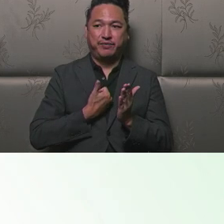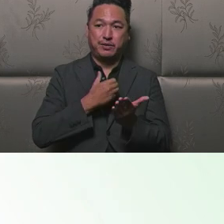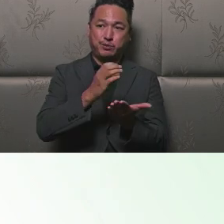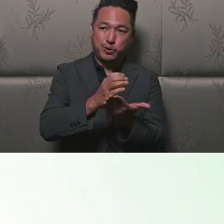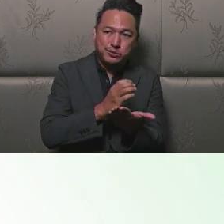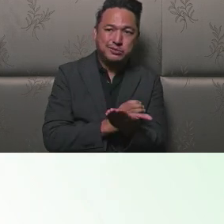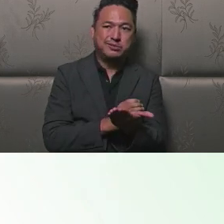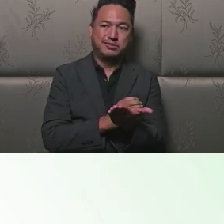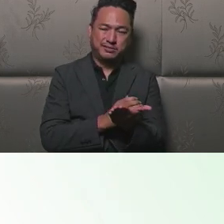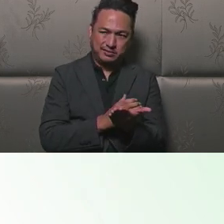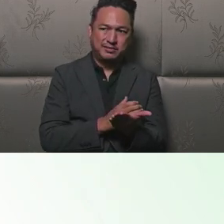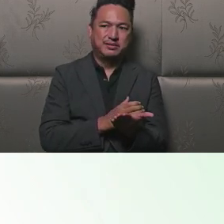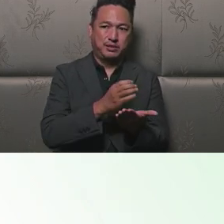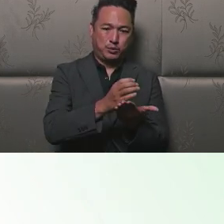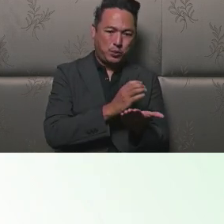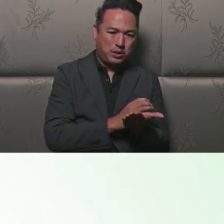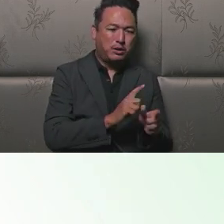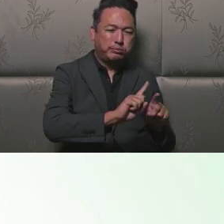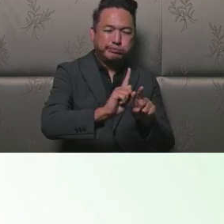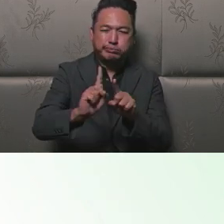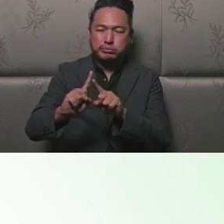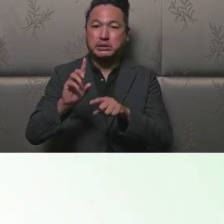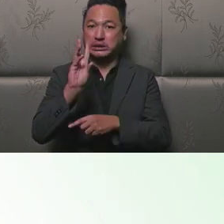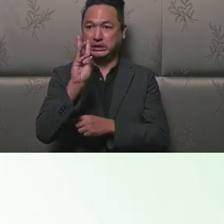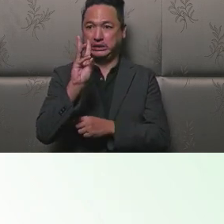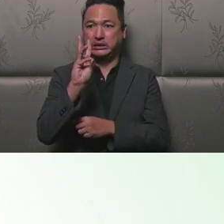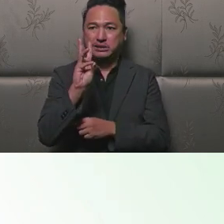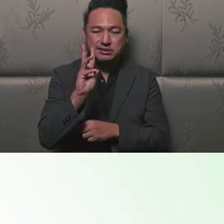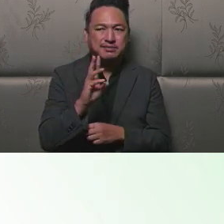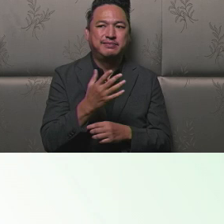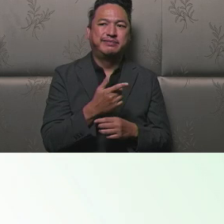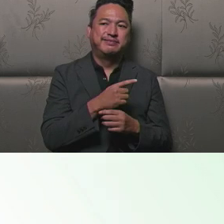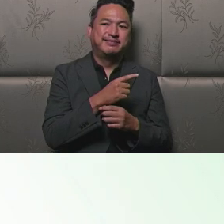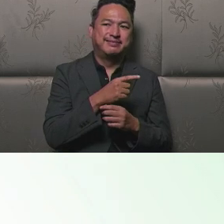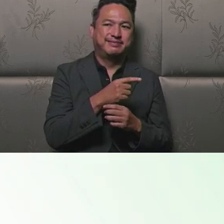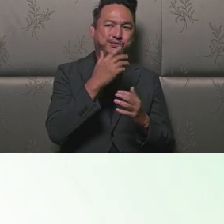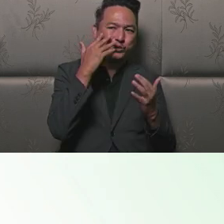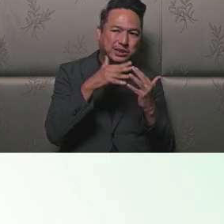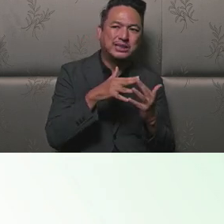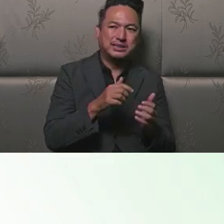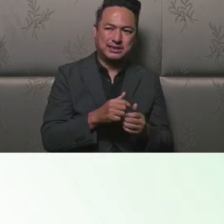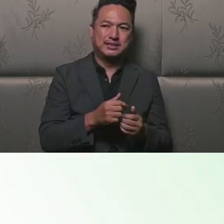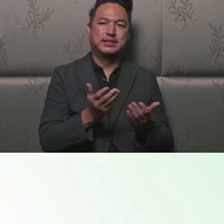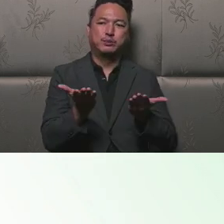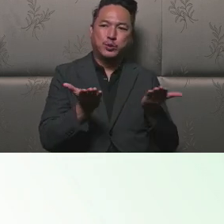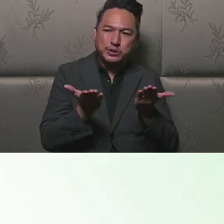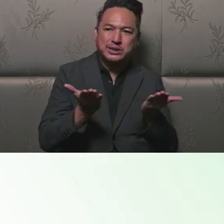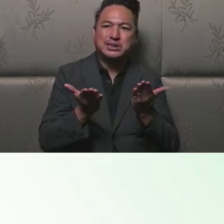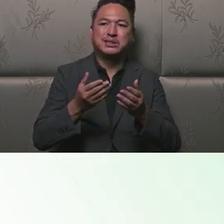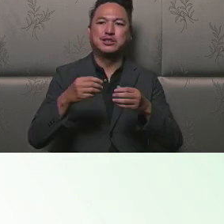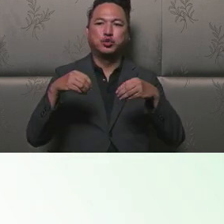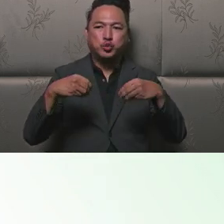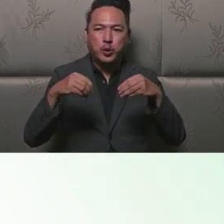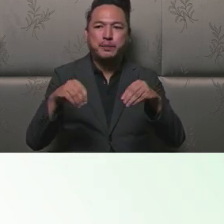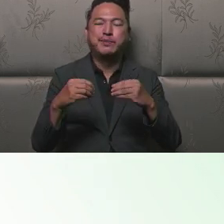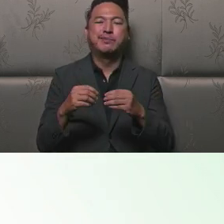administration, law, mathematics, and home economics. And in 1993, the